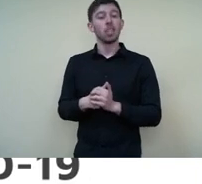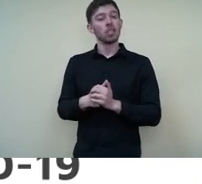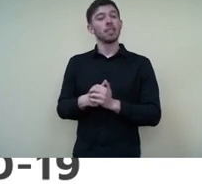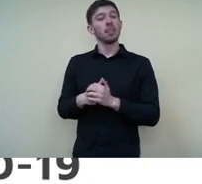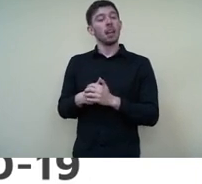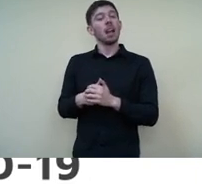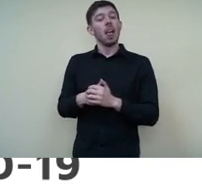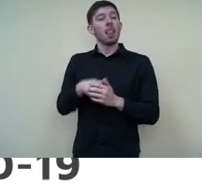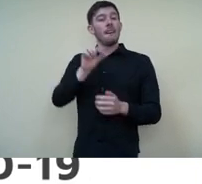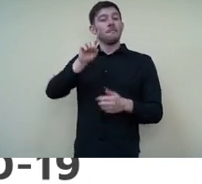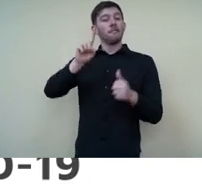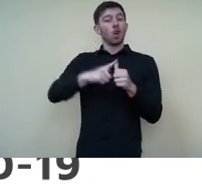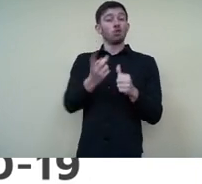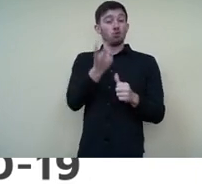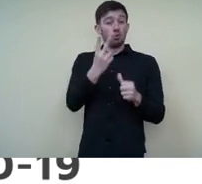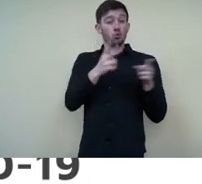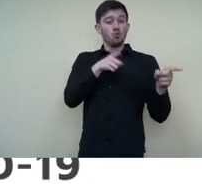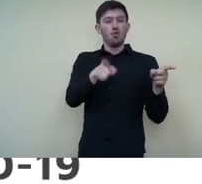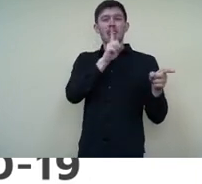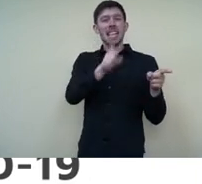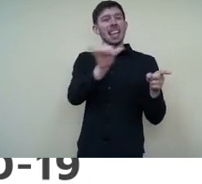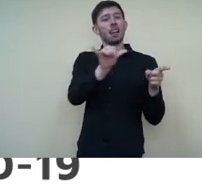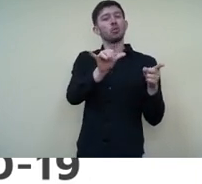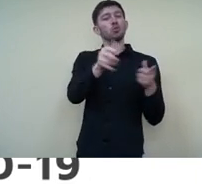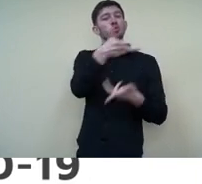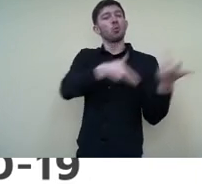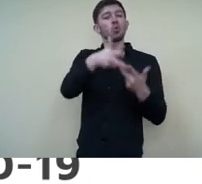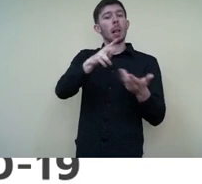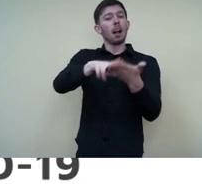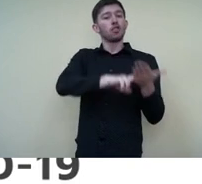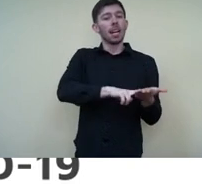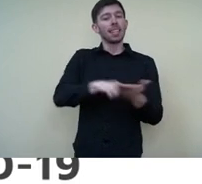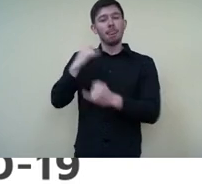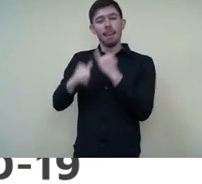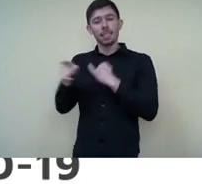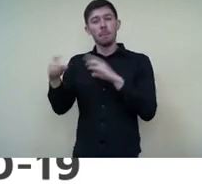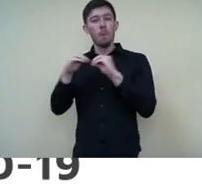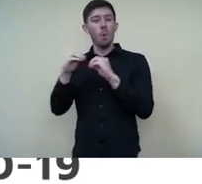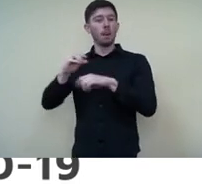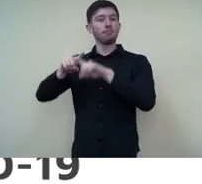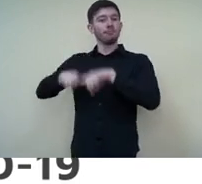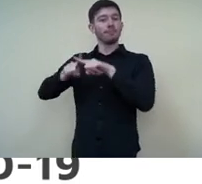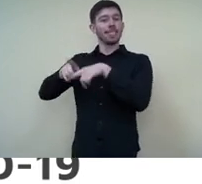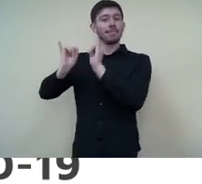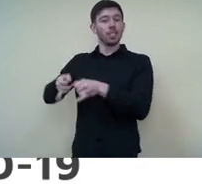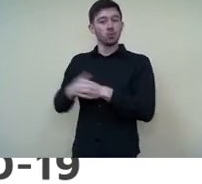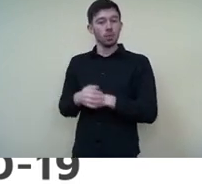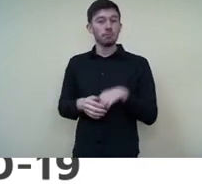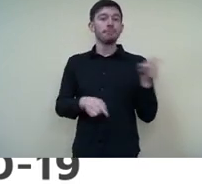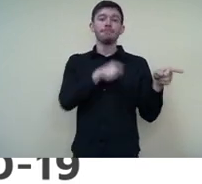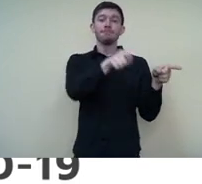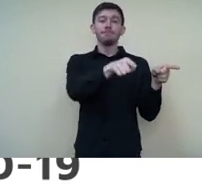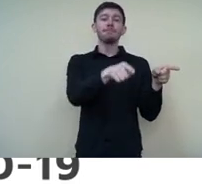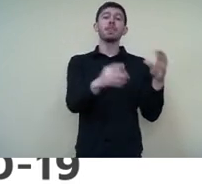menace. The first 2 are very social contract focused, whereas the last one's very individualistic, right? And beyond that, the first 2 are more or